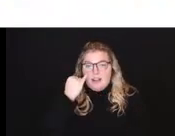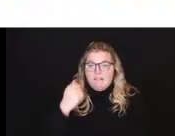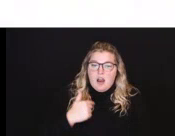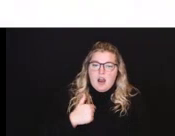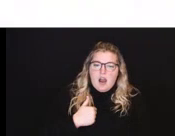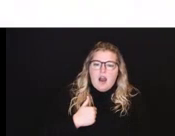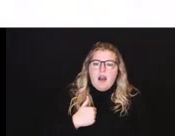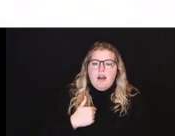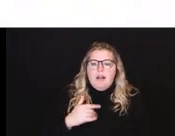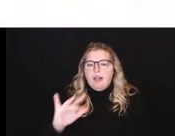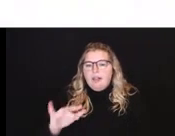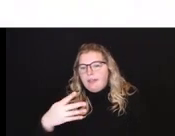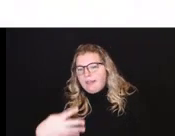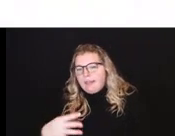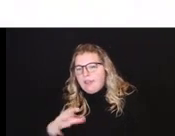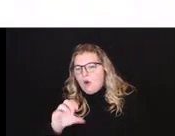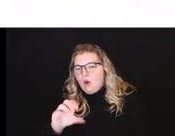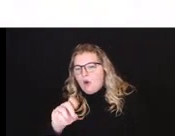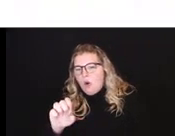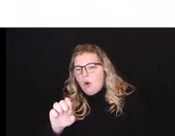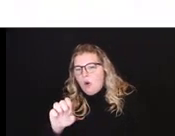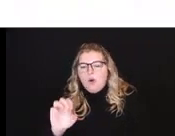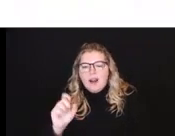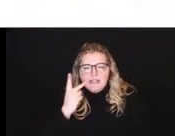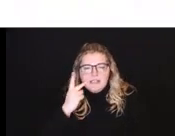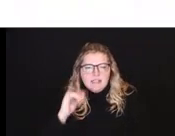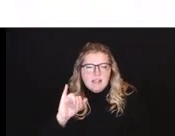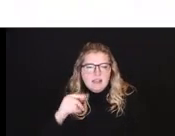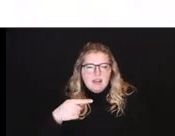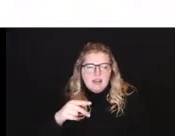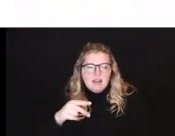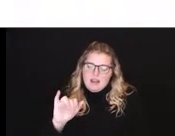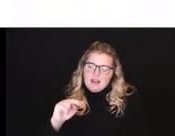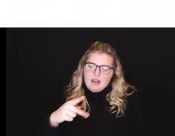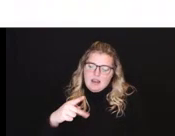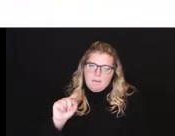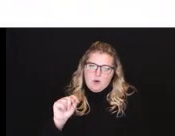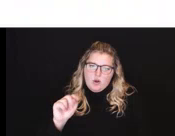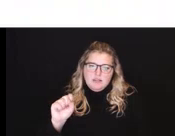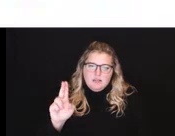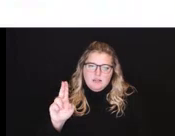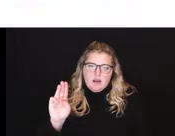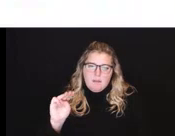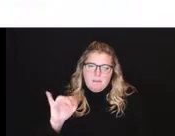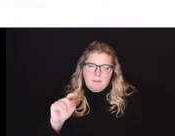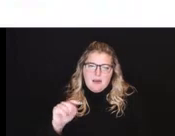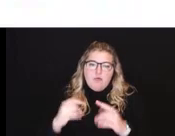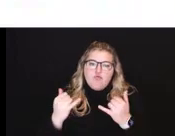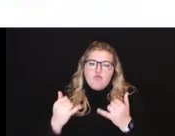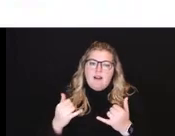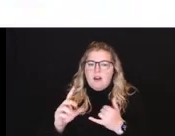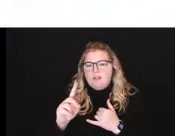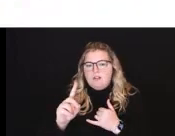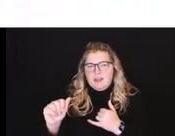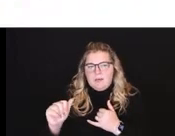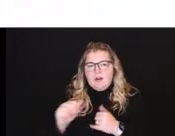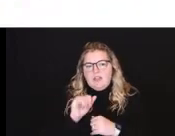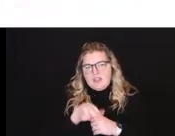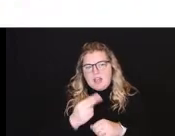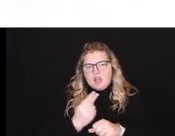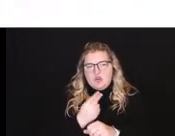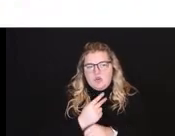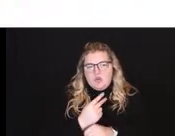a input type of whatever submit probably, but it's right now it's disabled. And that's the attribute that's used in HTML is